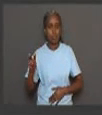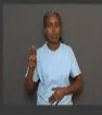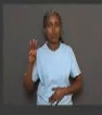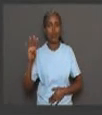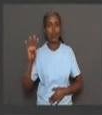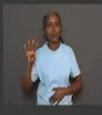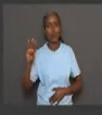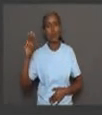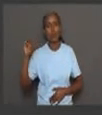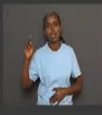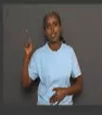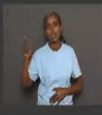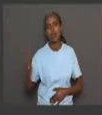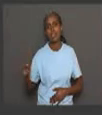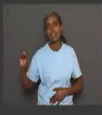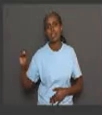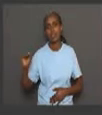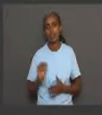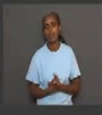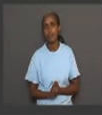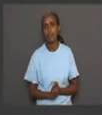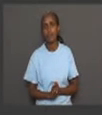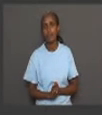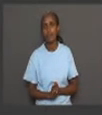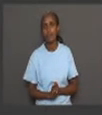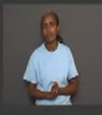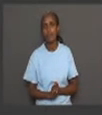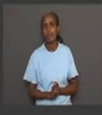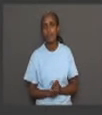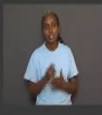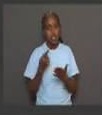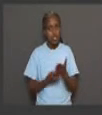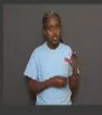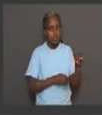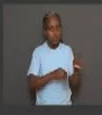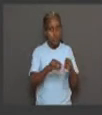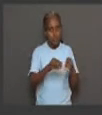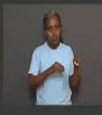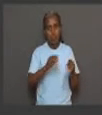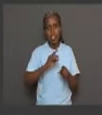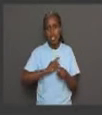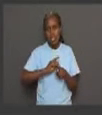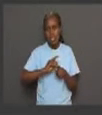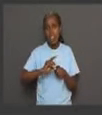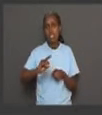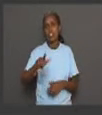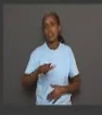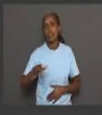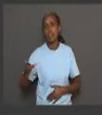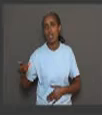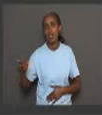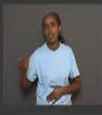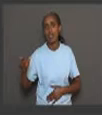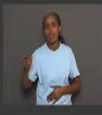of 4 meters per second. It is moving along a straight